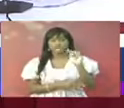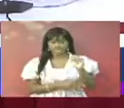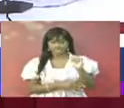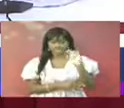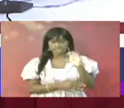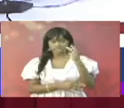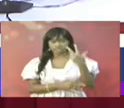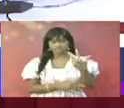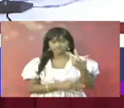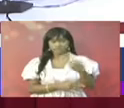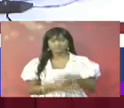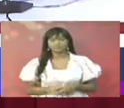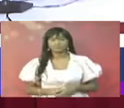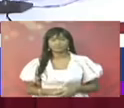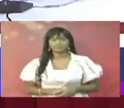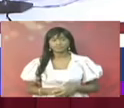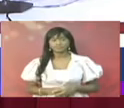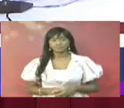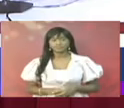two questions. Good morning.